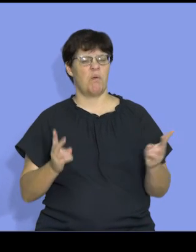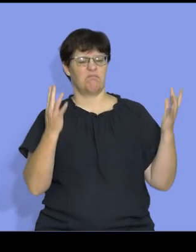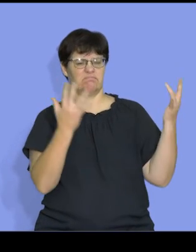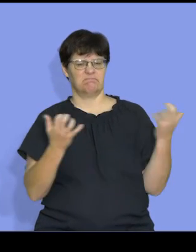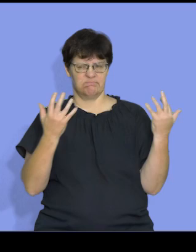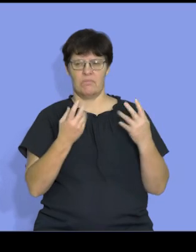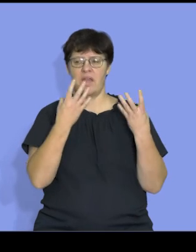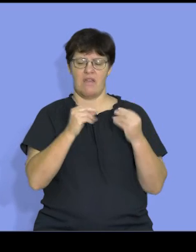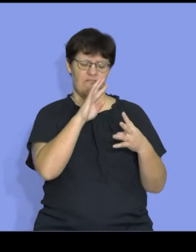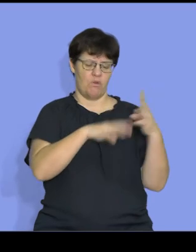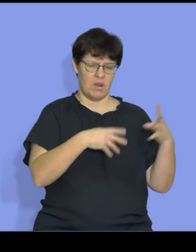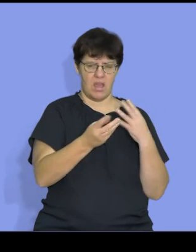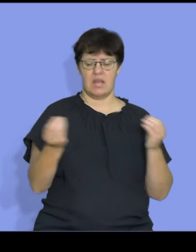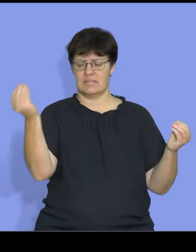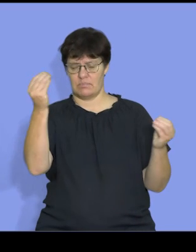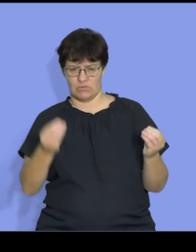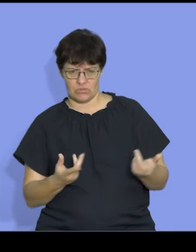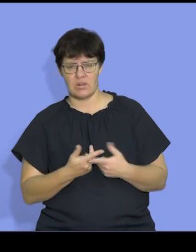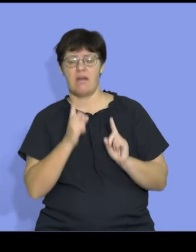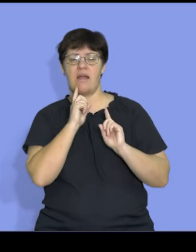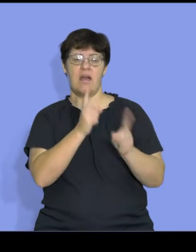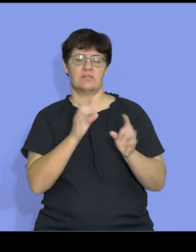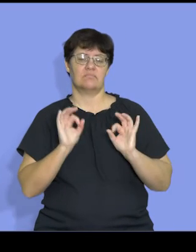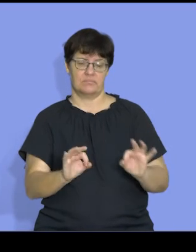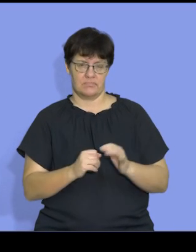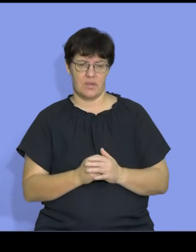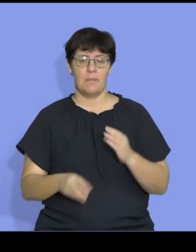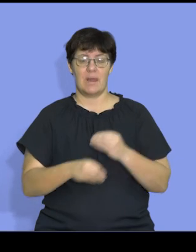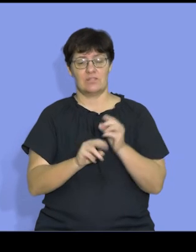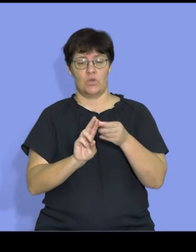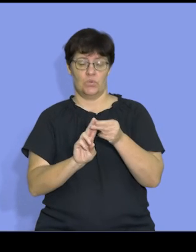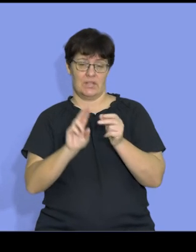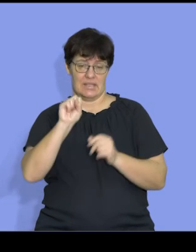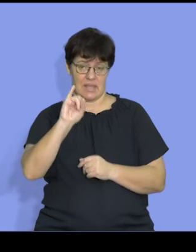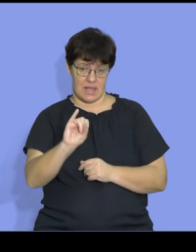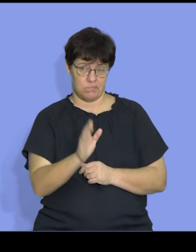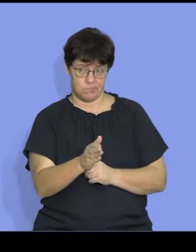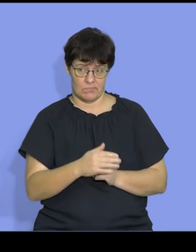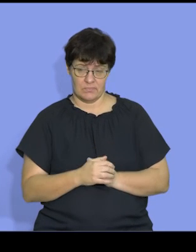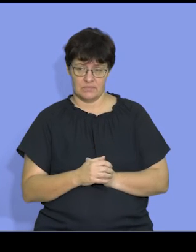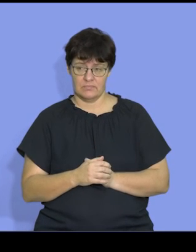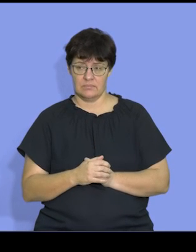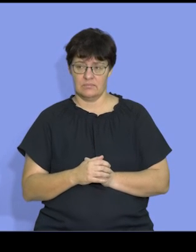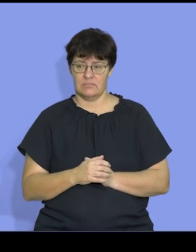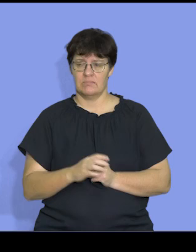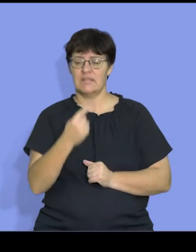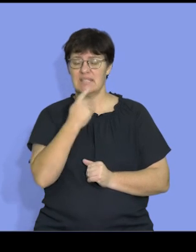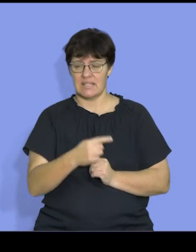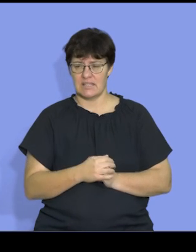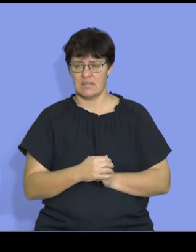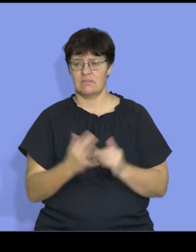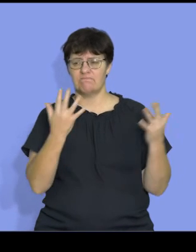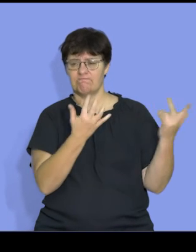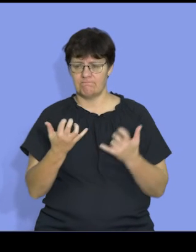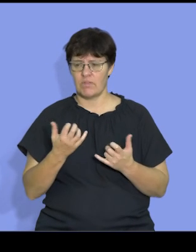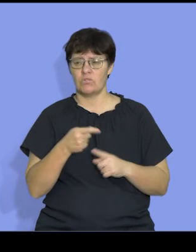formula, substitution, and the correct answer, including the correct SI unit, right? And then it says here, calculate the